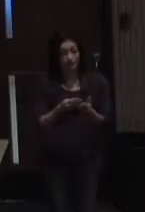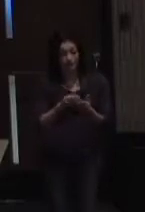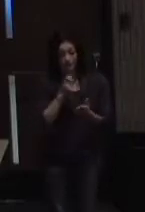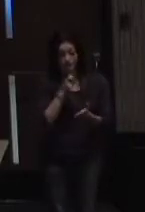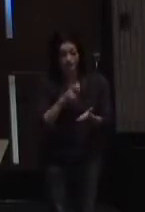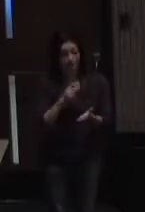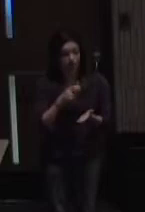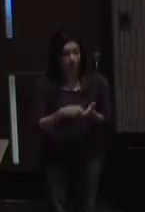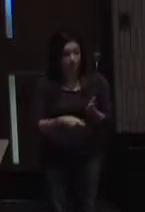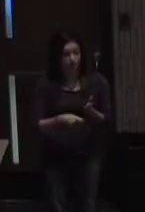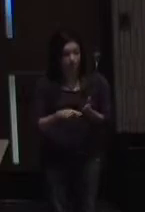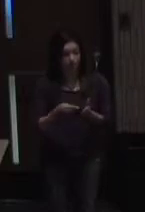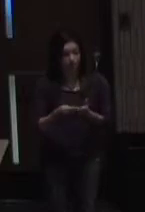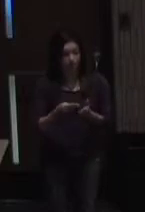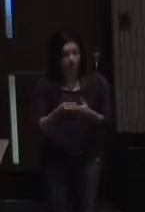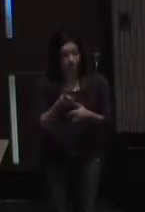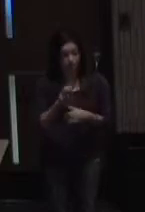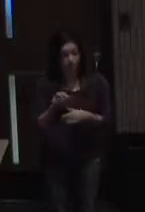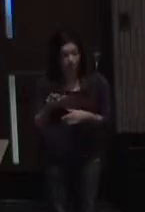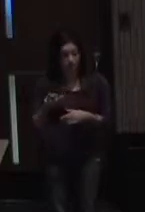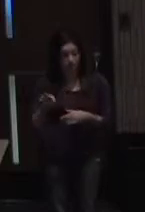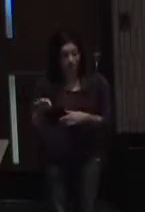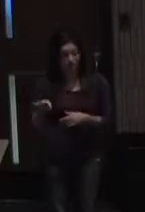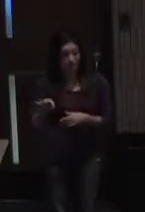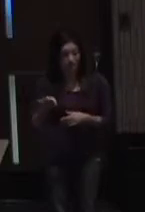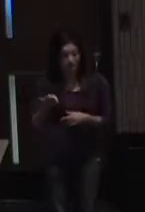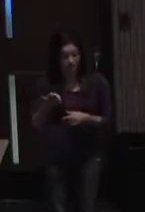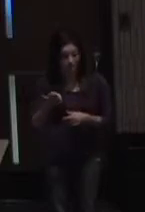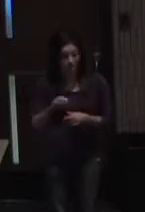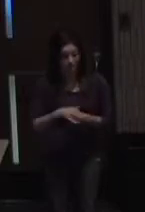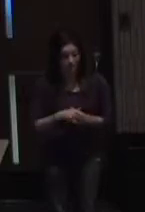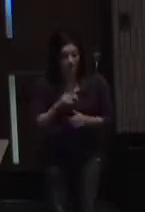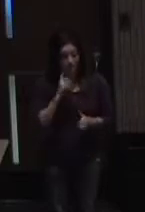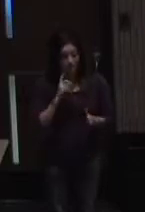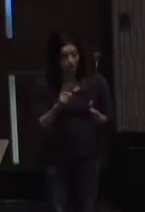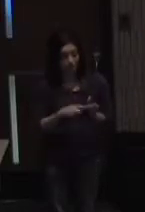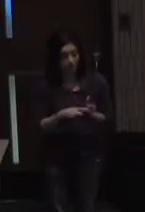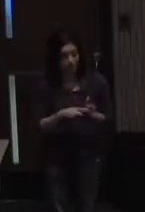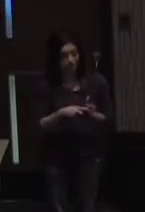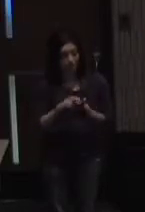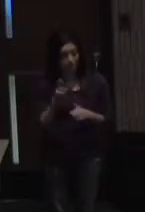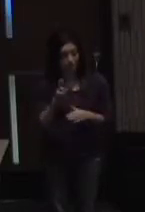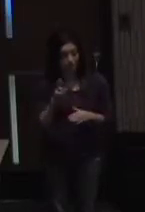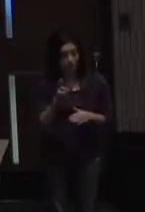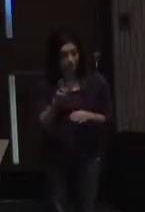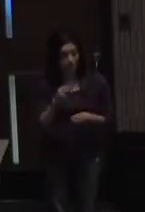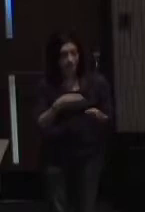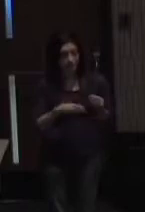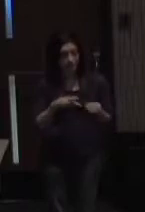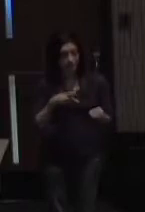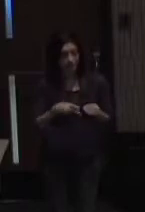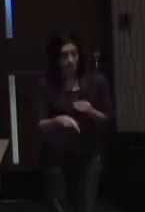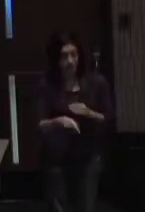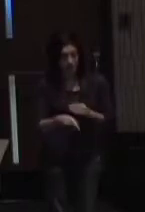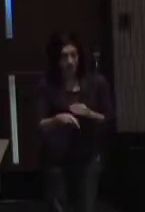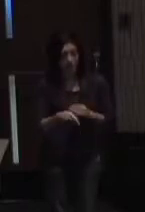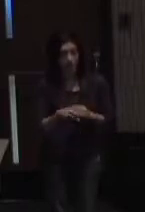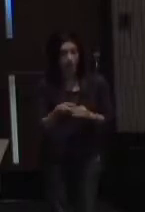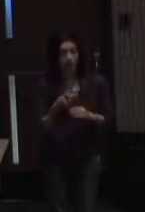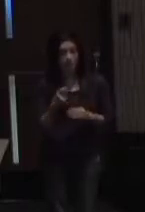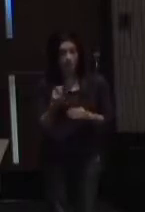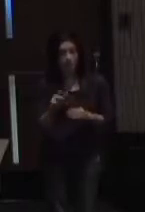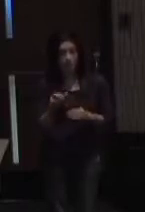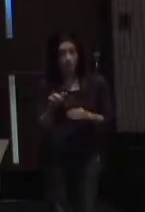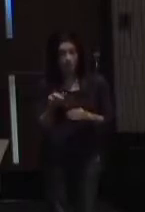2039. If you notice, by the way, even the Republican budget cutter, Paul Ryan, has backed away from cutting Social